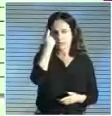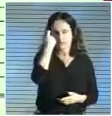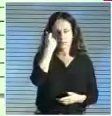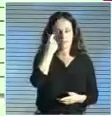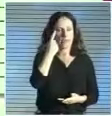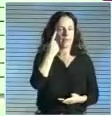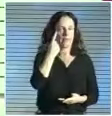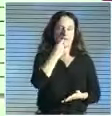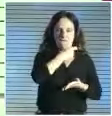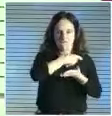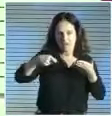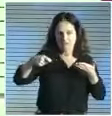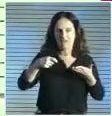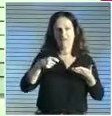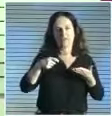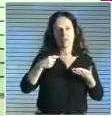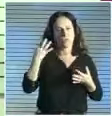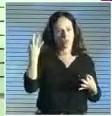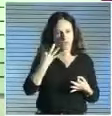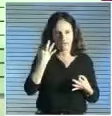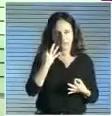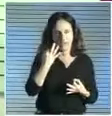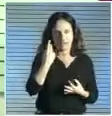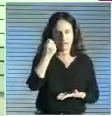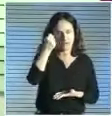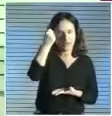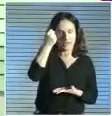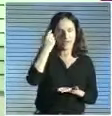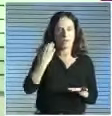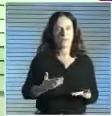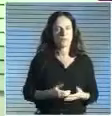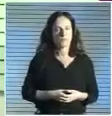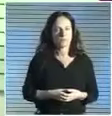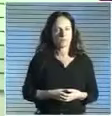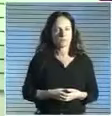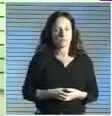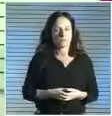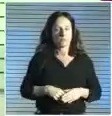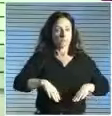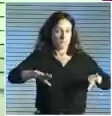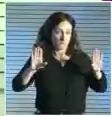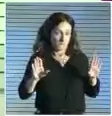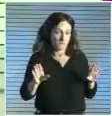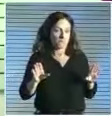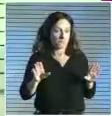the goals of destinations with the financial community, and